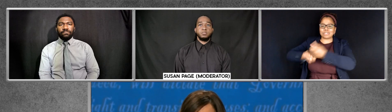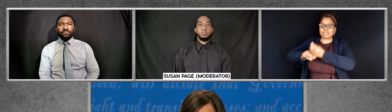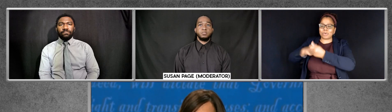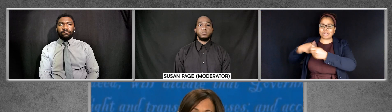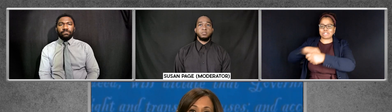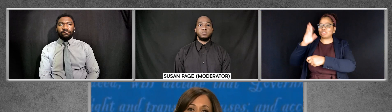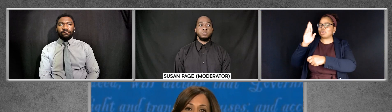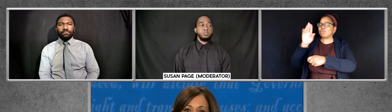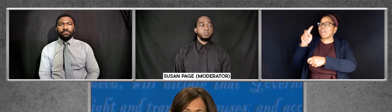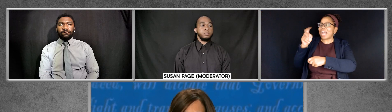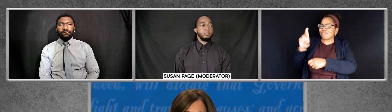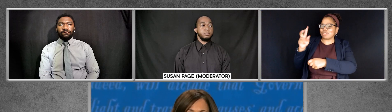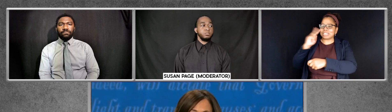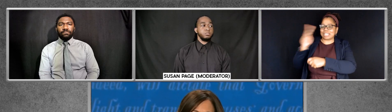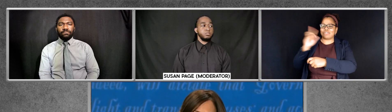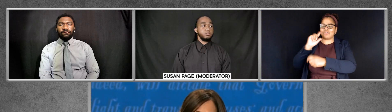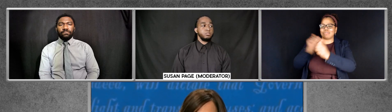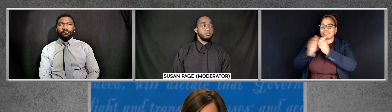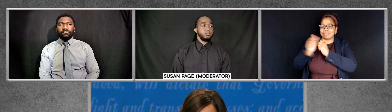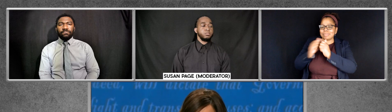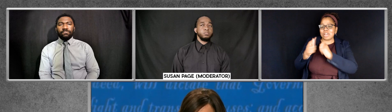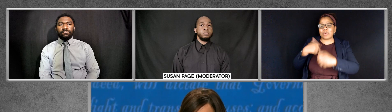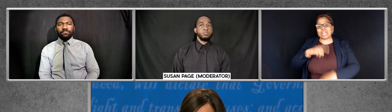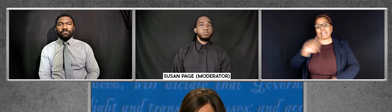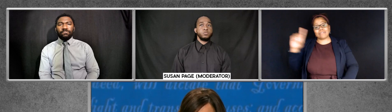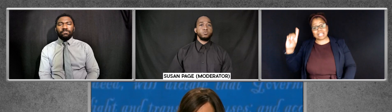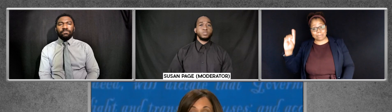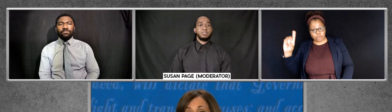presidential race. Of course, we have the support of Democrats, but